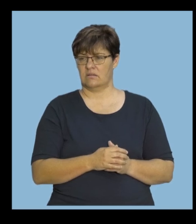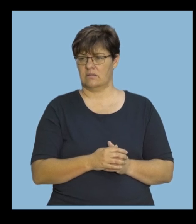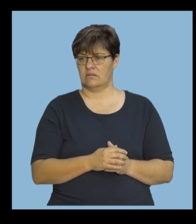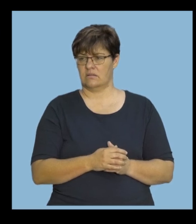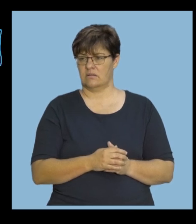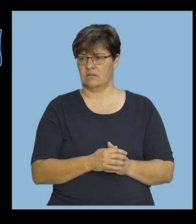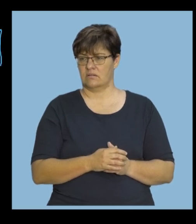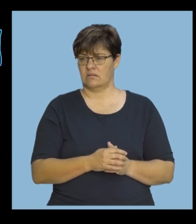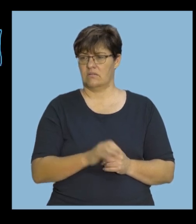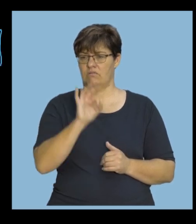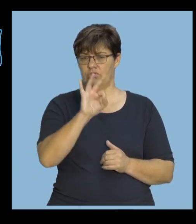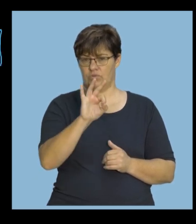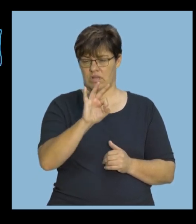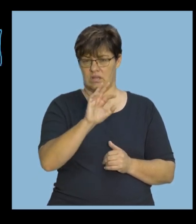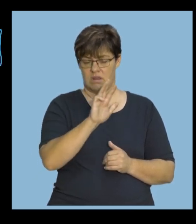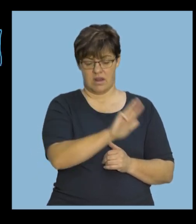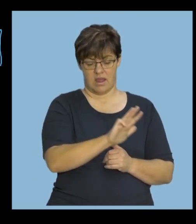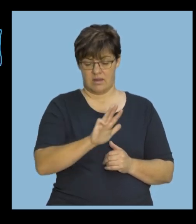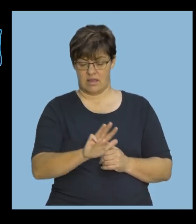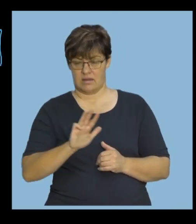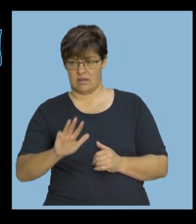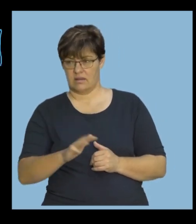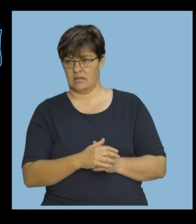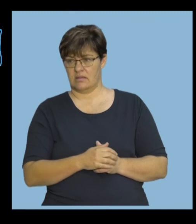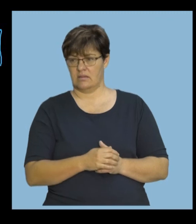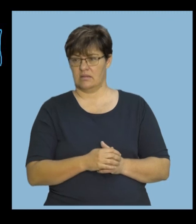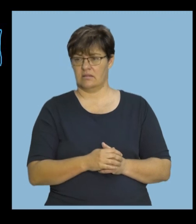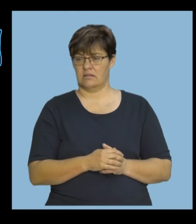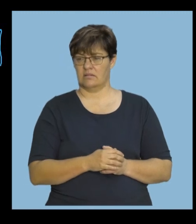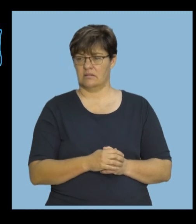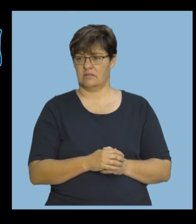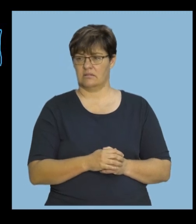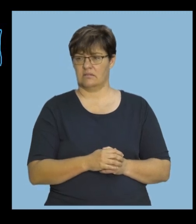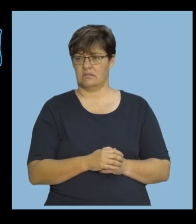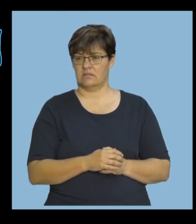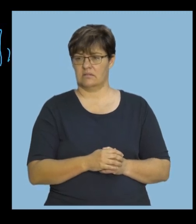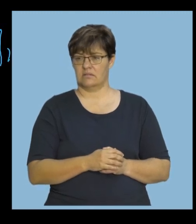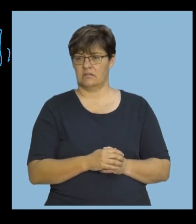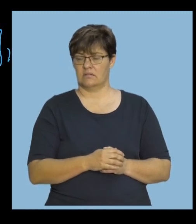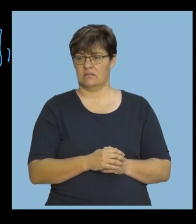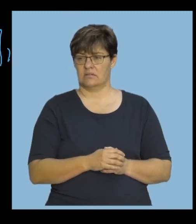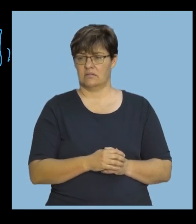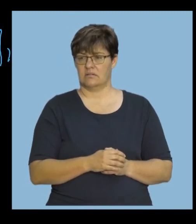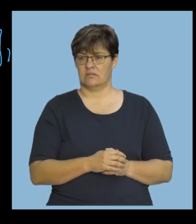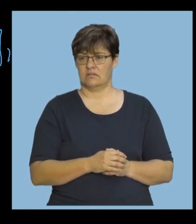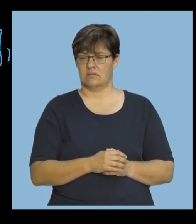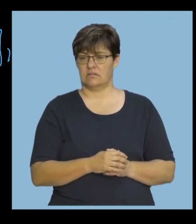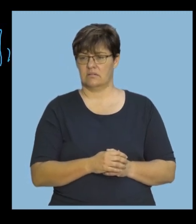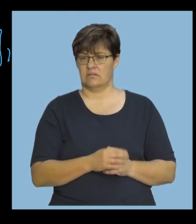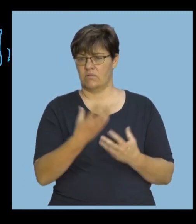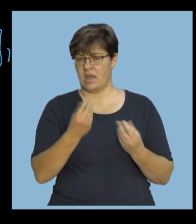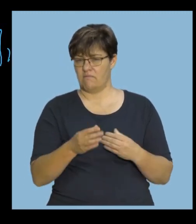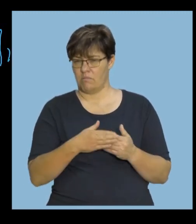How many 9s are there? I have 1, 2, 3. Okay, 9. And we have